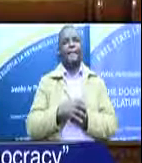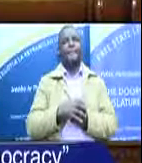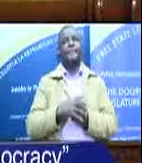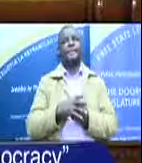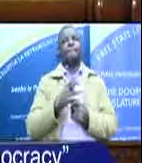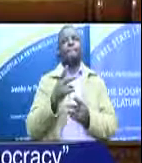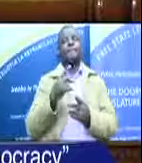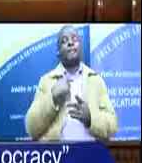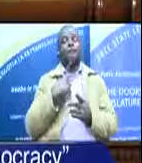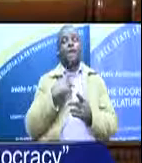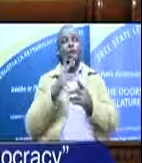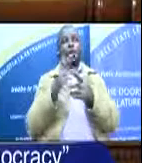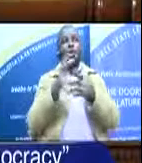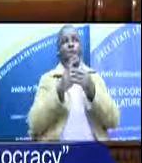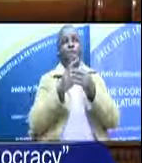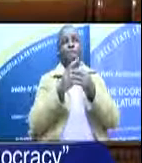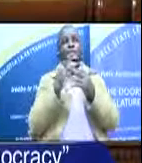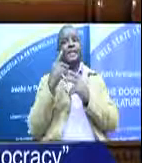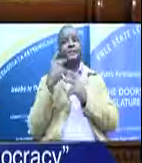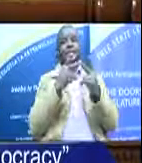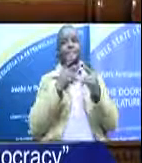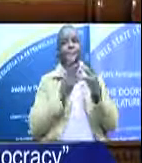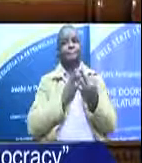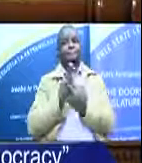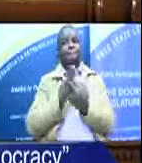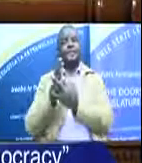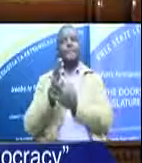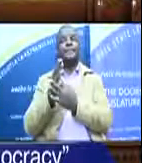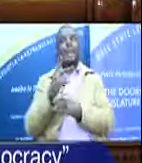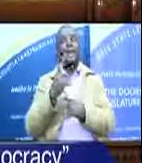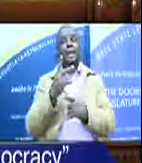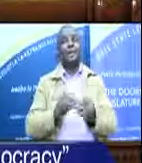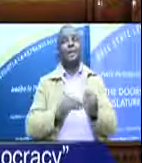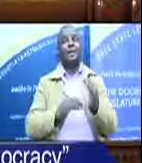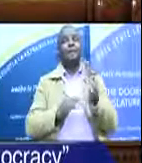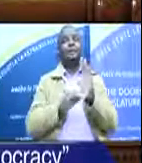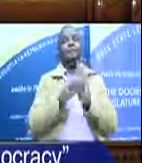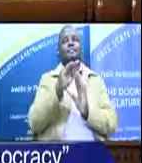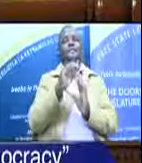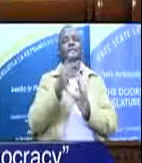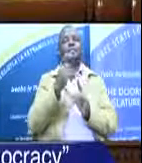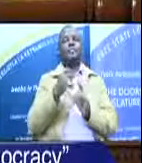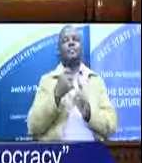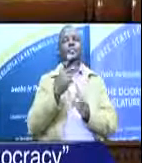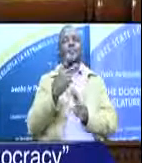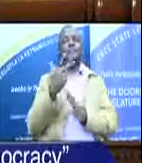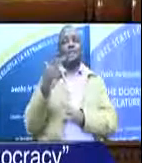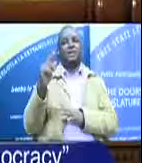Ketelo tsa malapa tse entsweng ke di-W-boards di eketsehile ho tloha ho